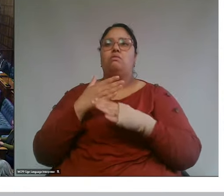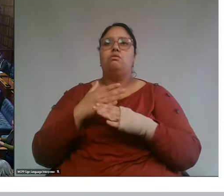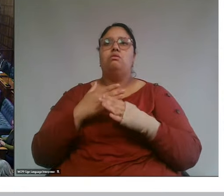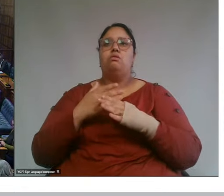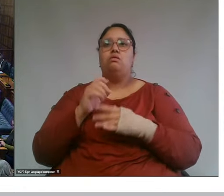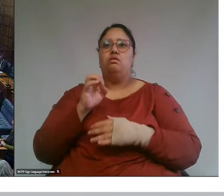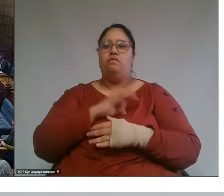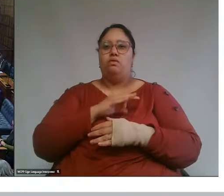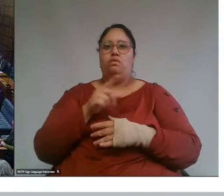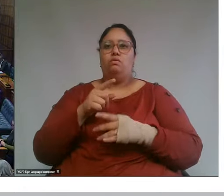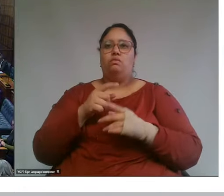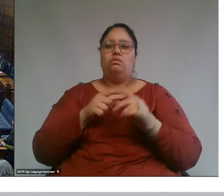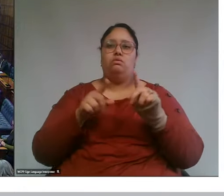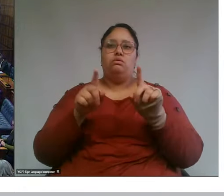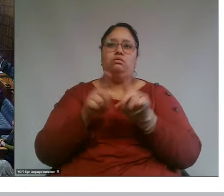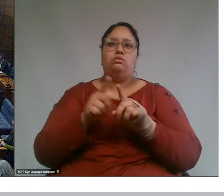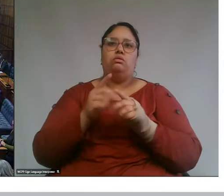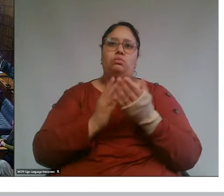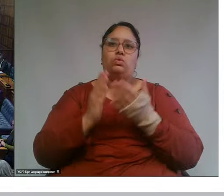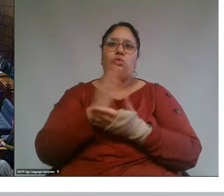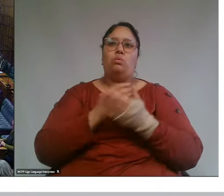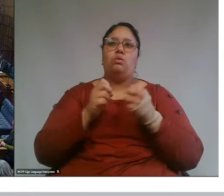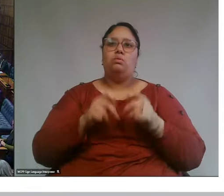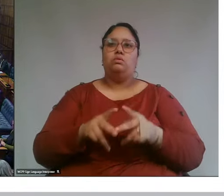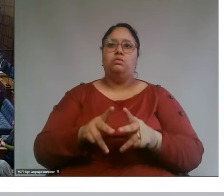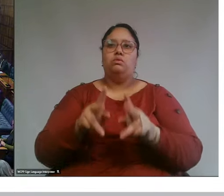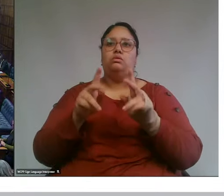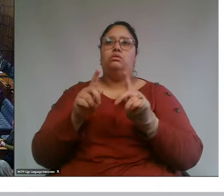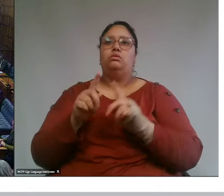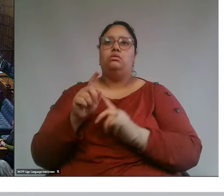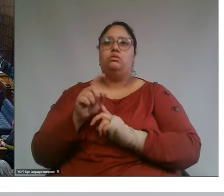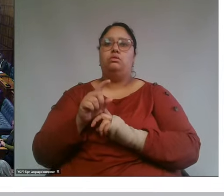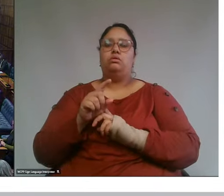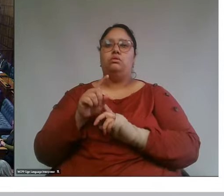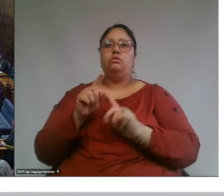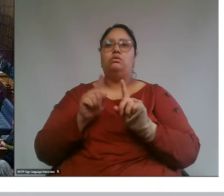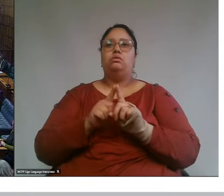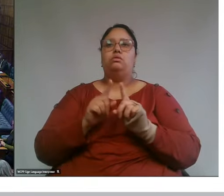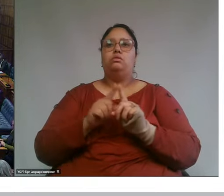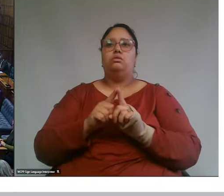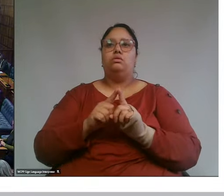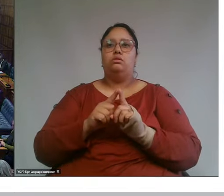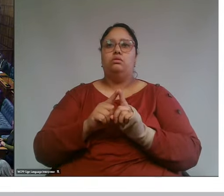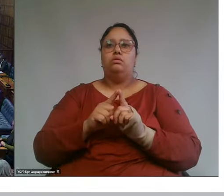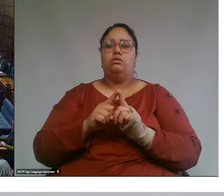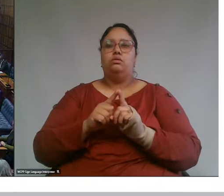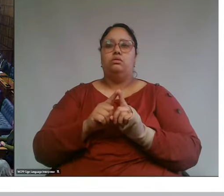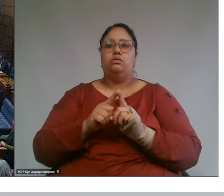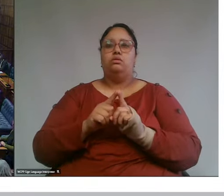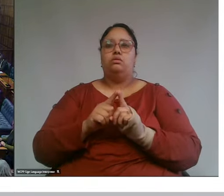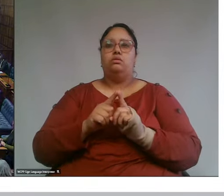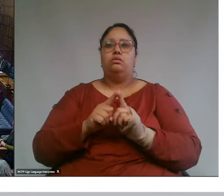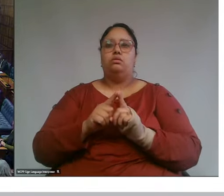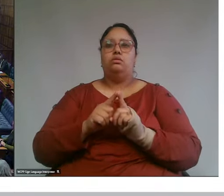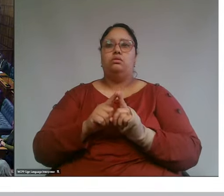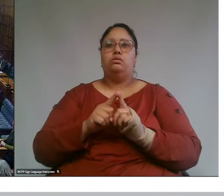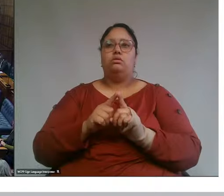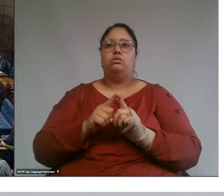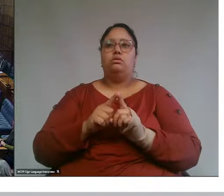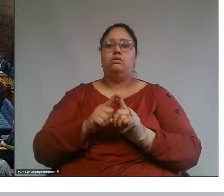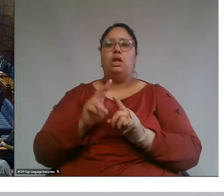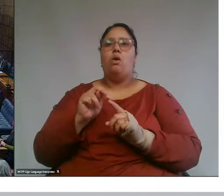a government procurement opportunities so what what what kind of a linkage between economic